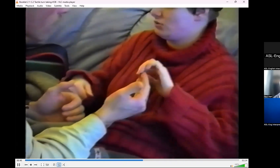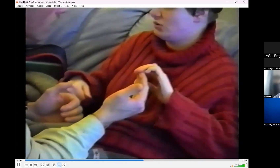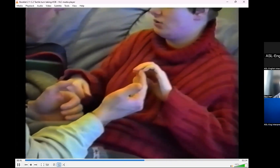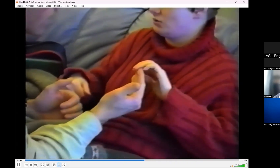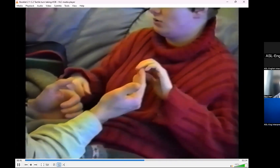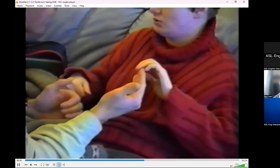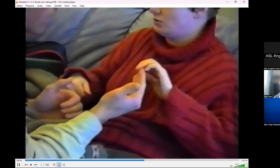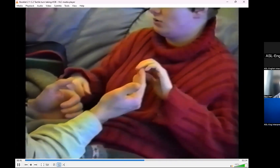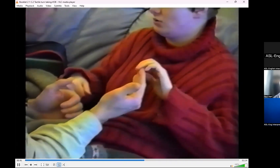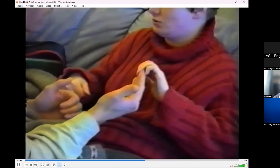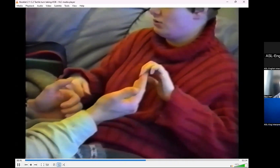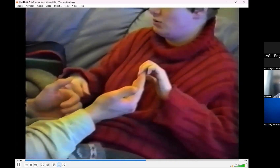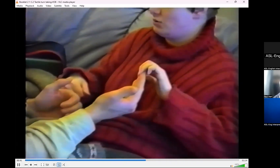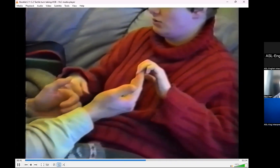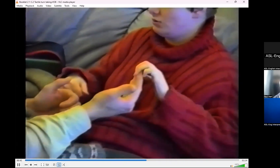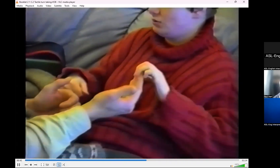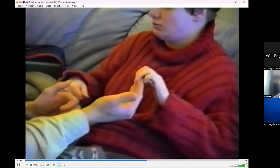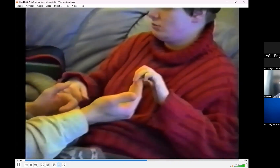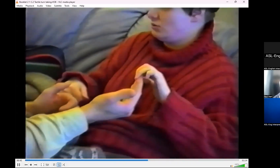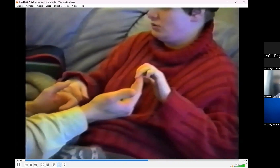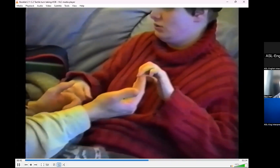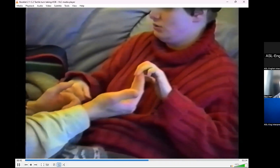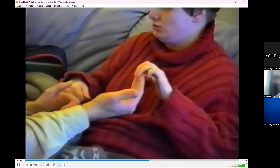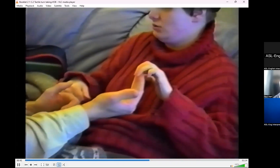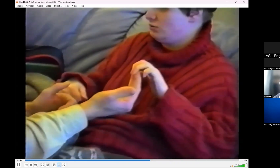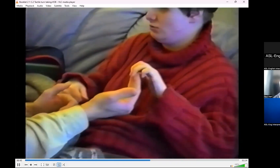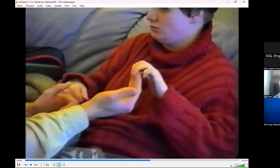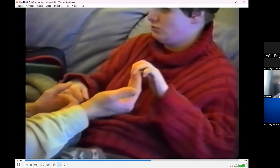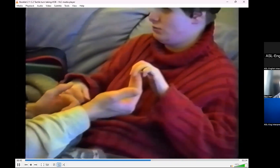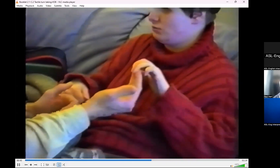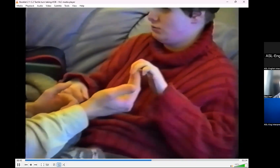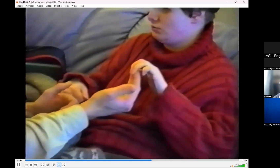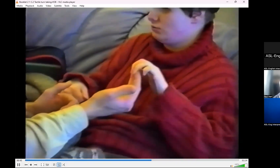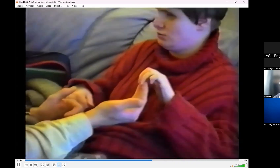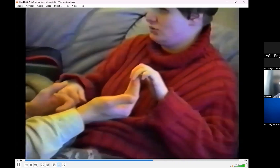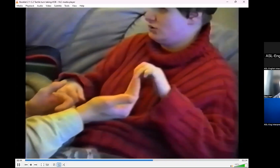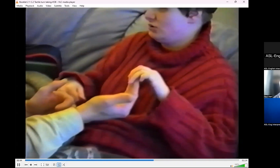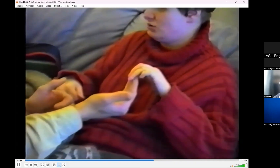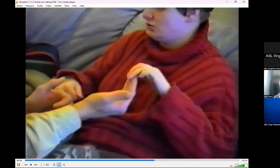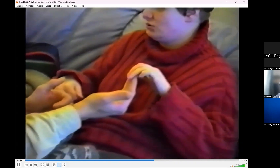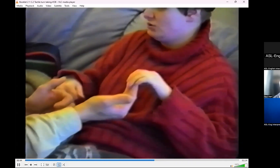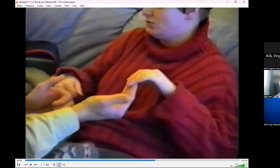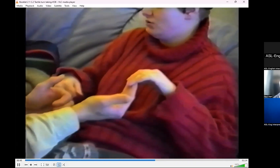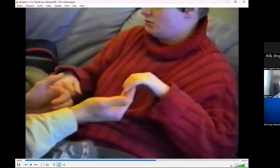Og så da på typen det, akkurat. Ja, så sånn.